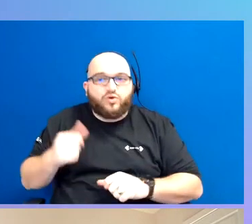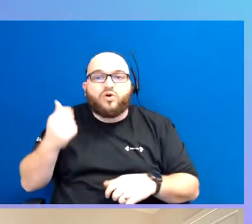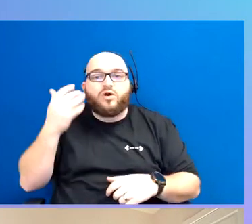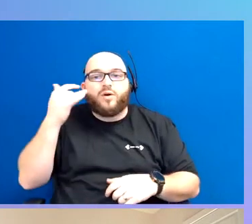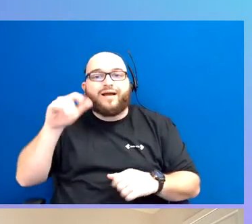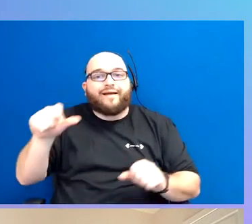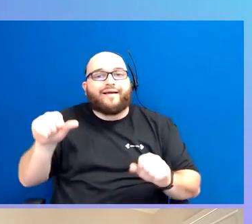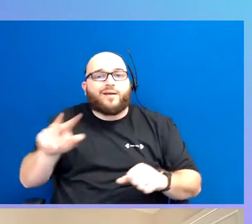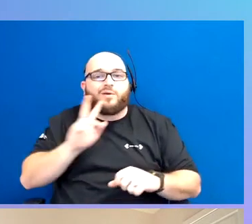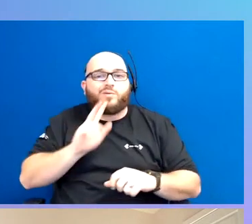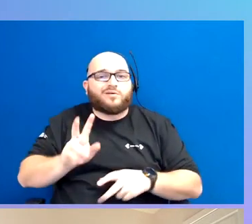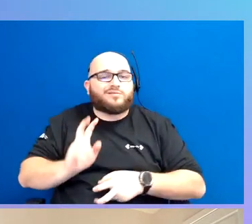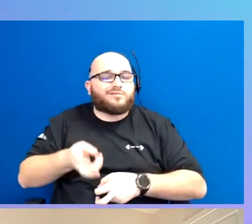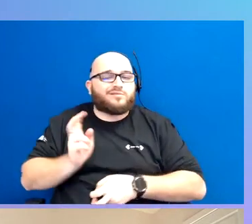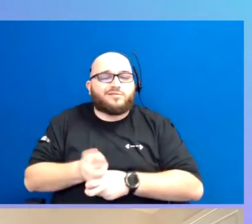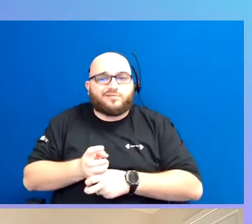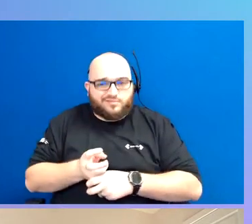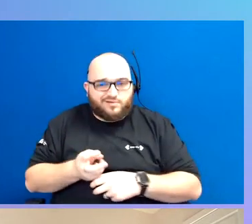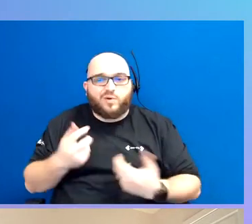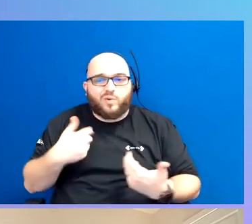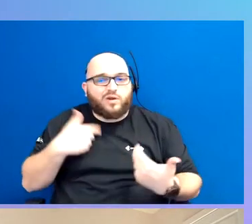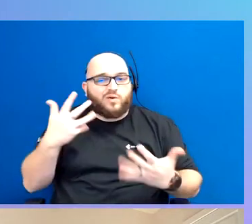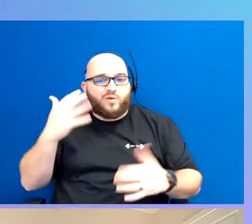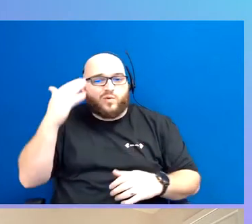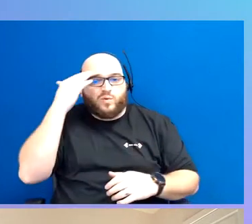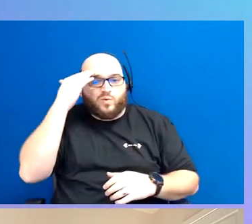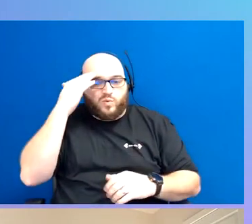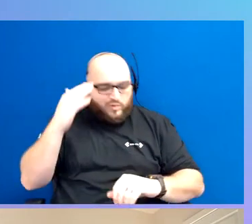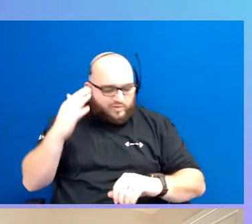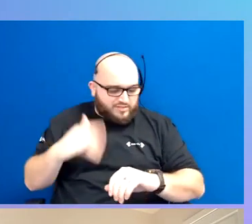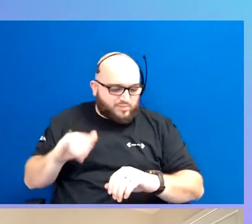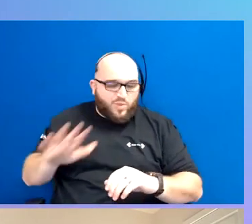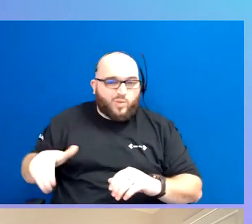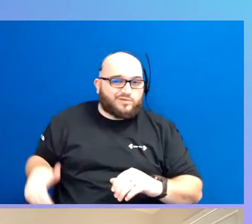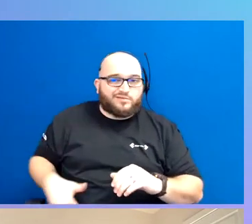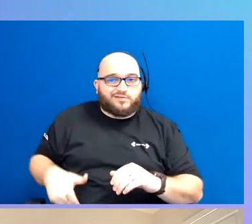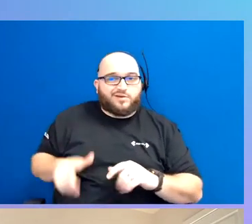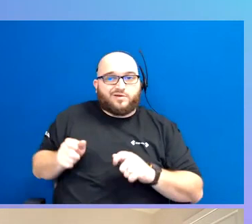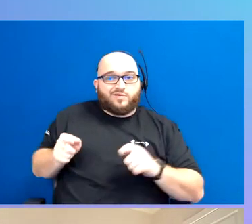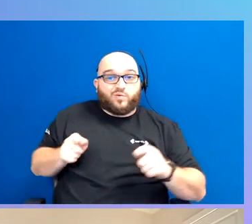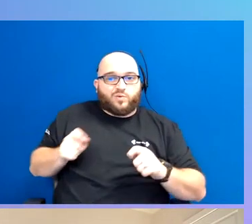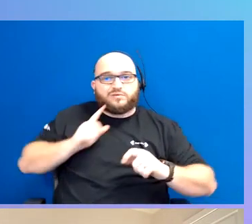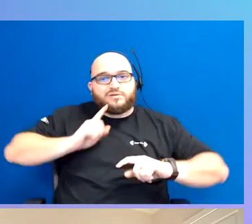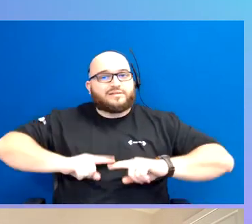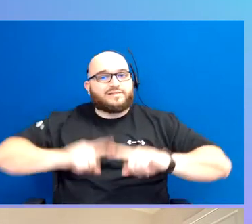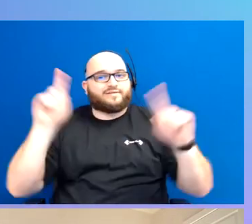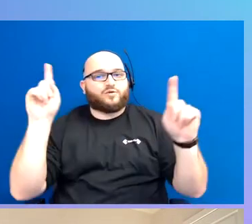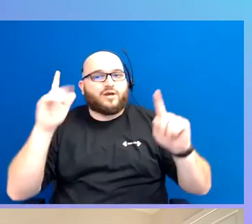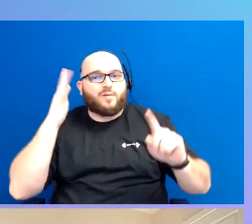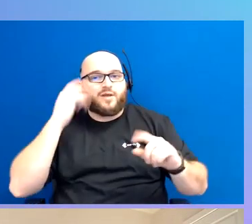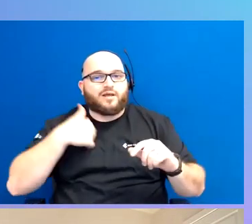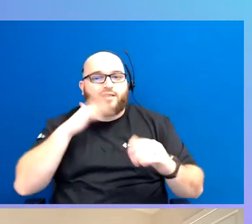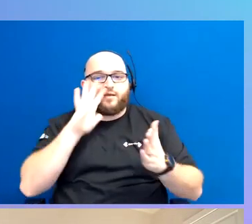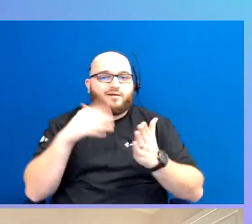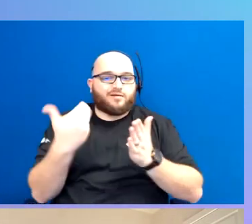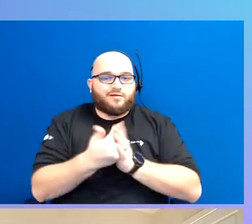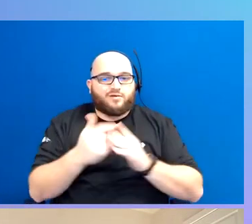be really difficult, and the intended control to be clicked at is something different, and because of the close